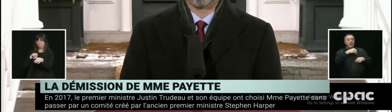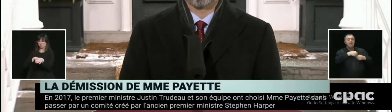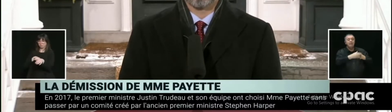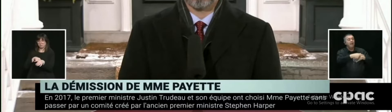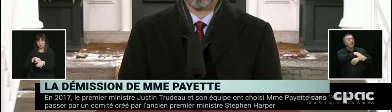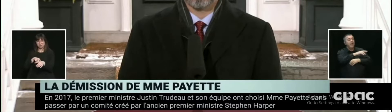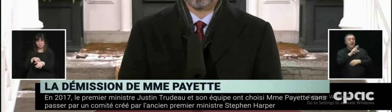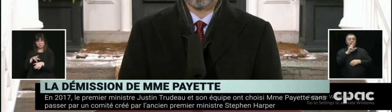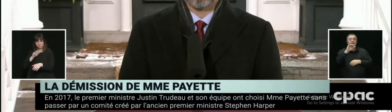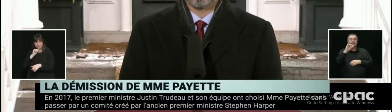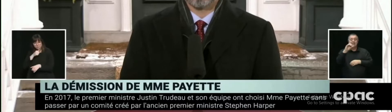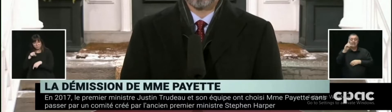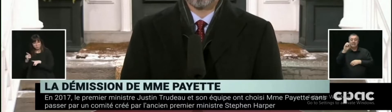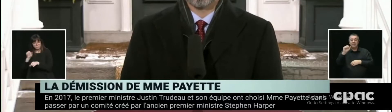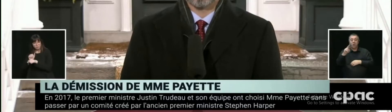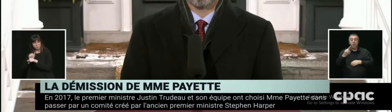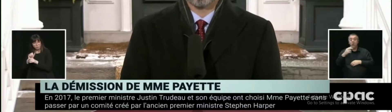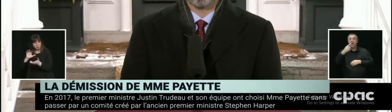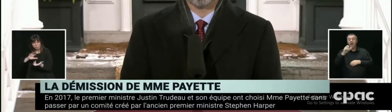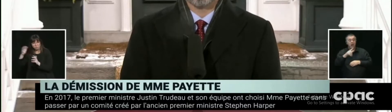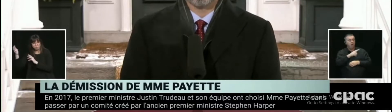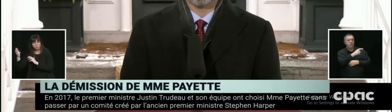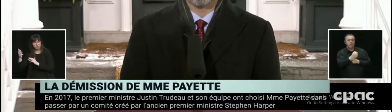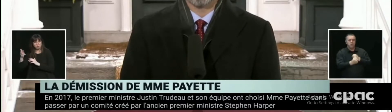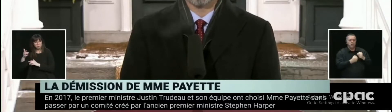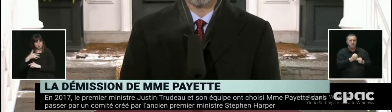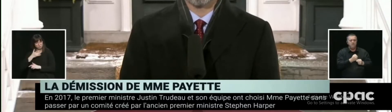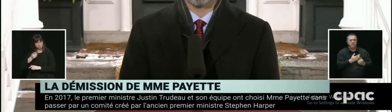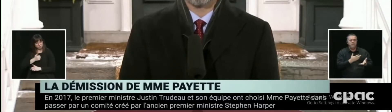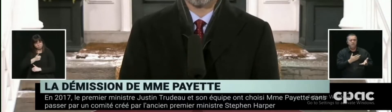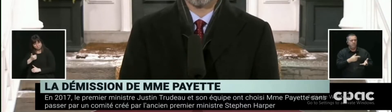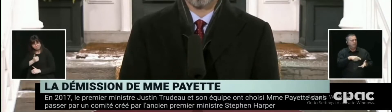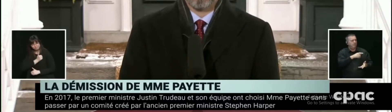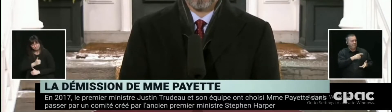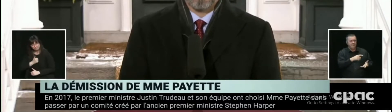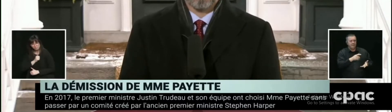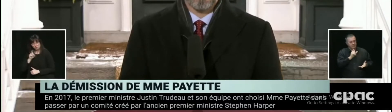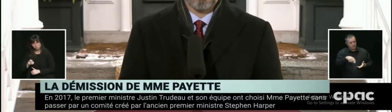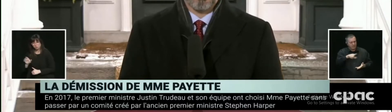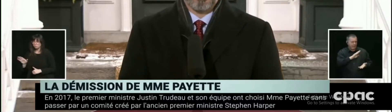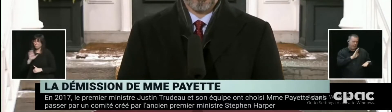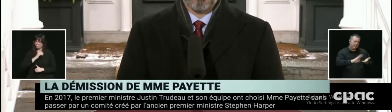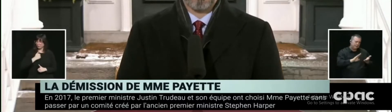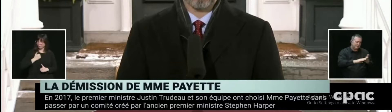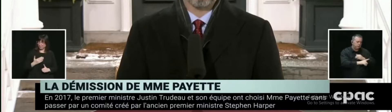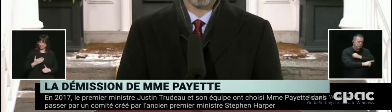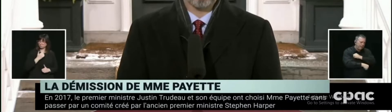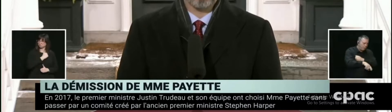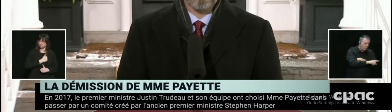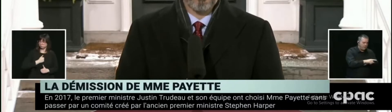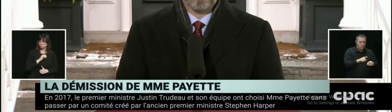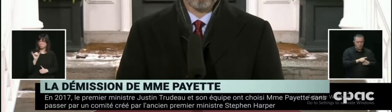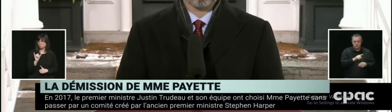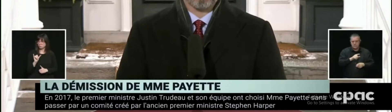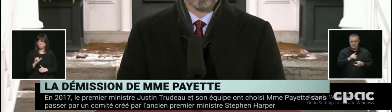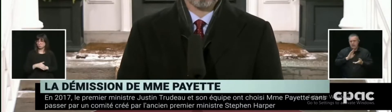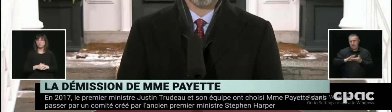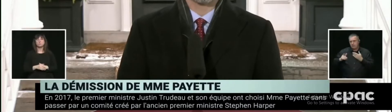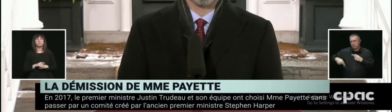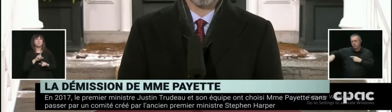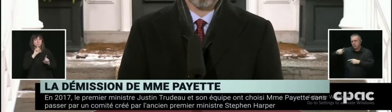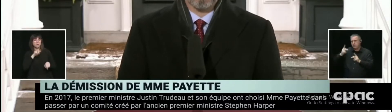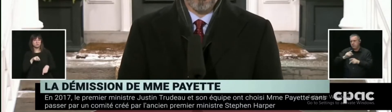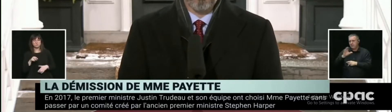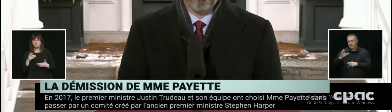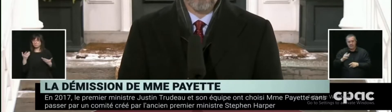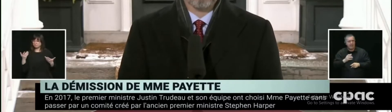Do you owe an apology to them? Do you owe an apology to Canadians? I think as a government, we've demonstrated time and